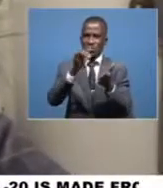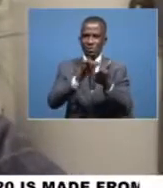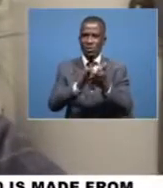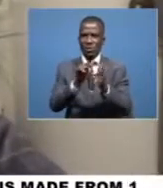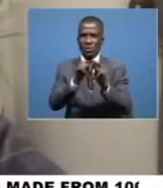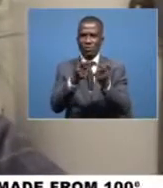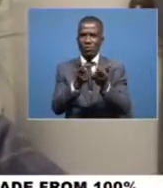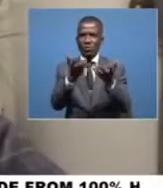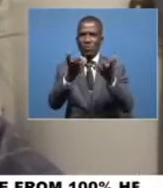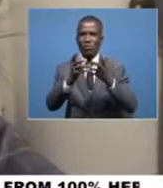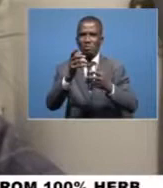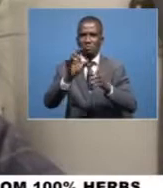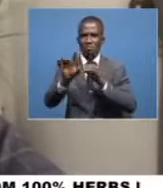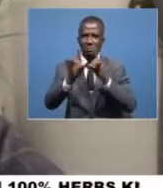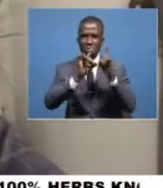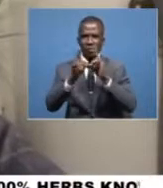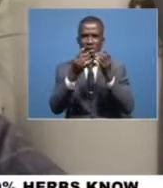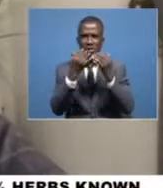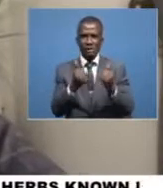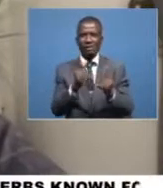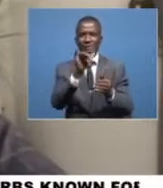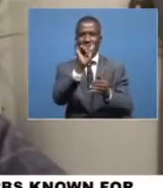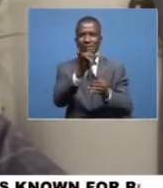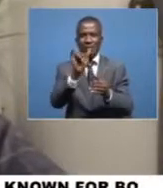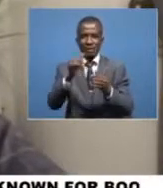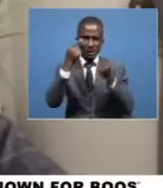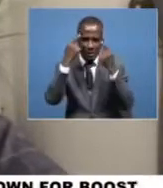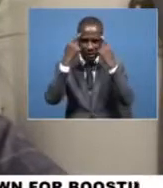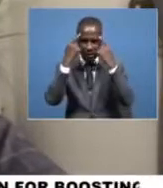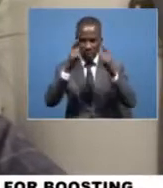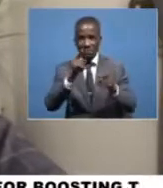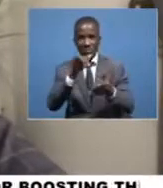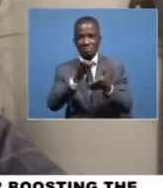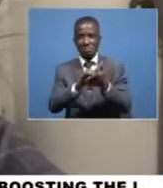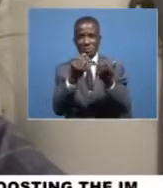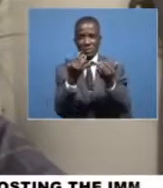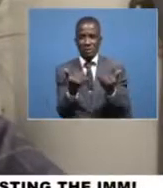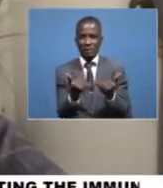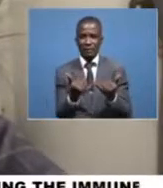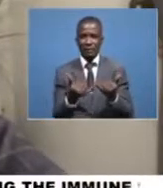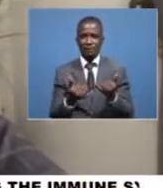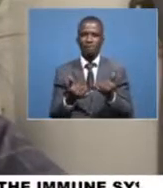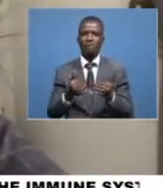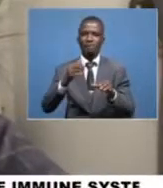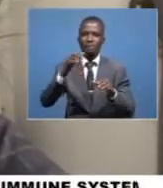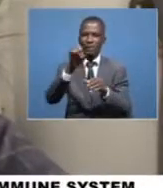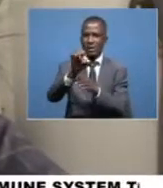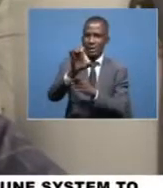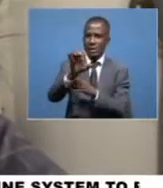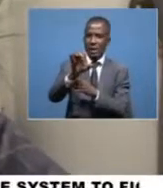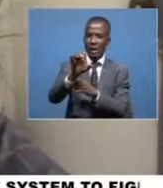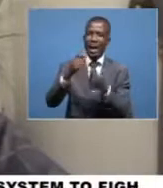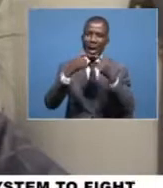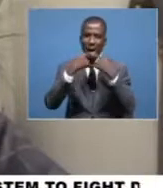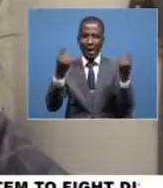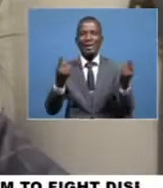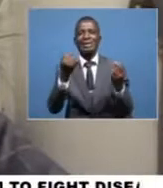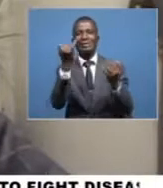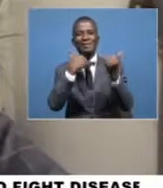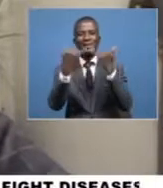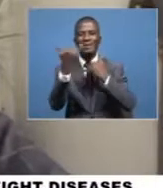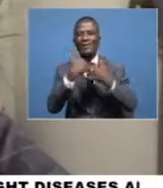petitioner was making, that this and this happened, and that the chairperson